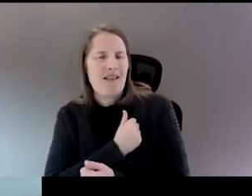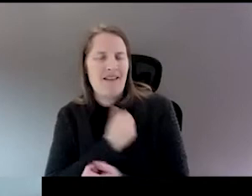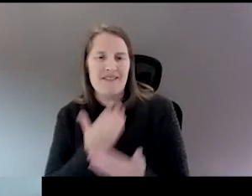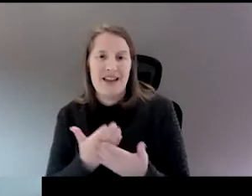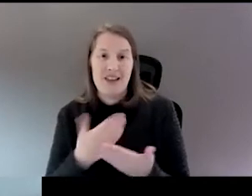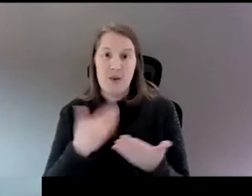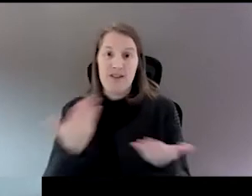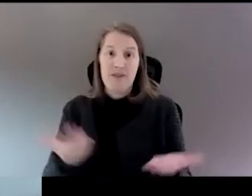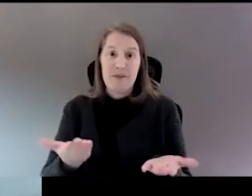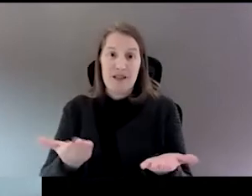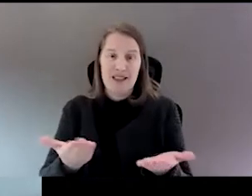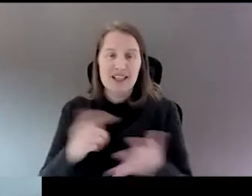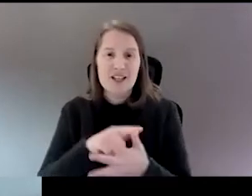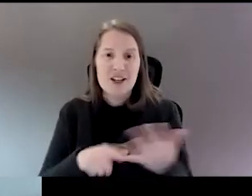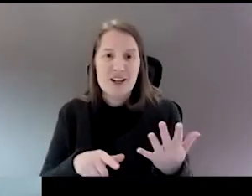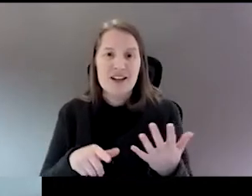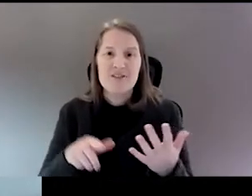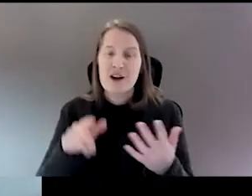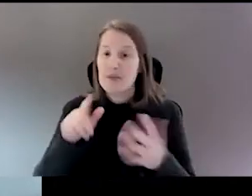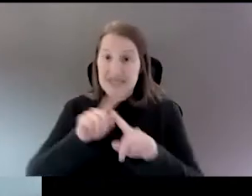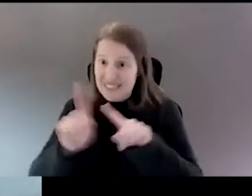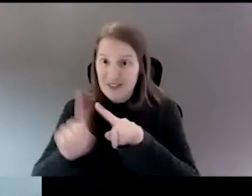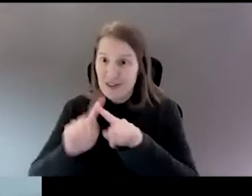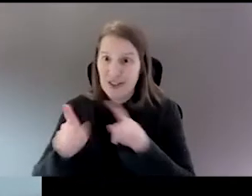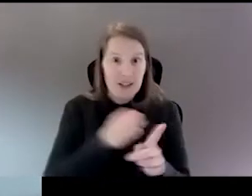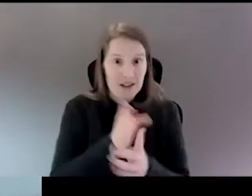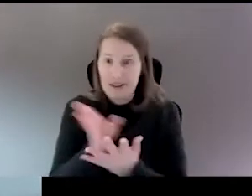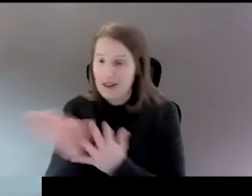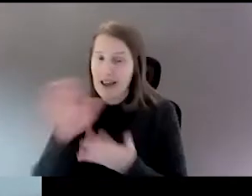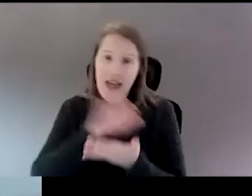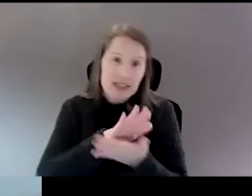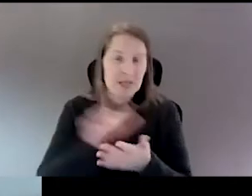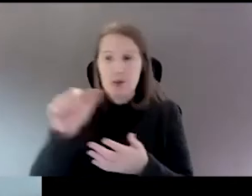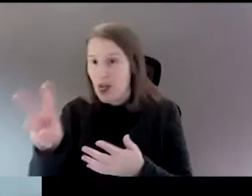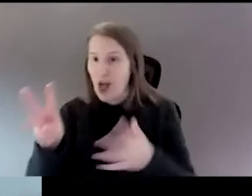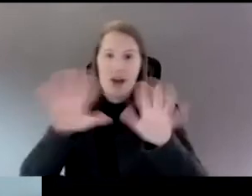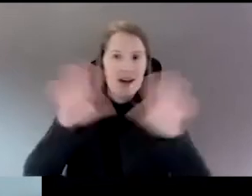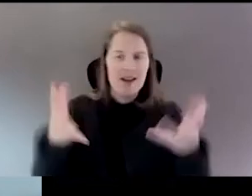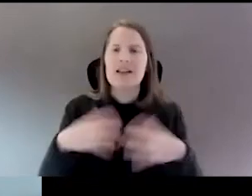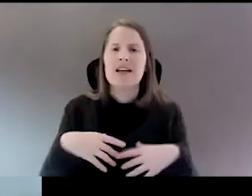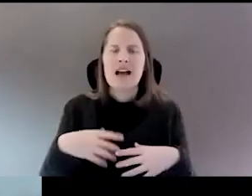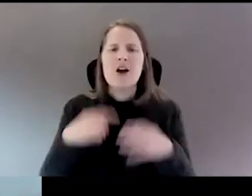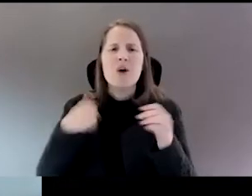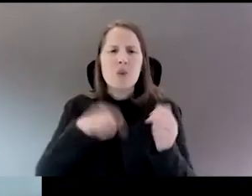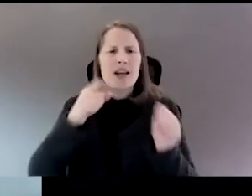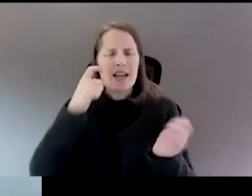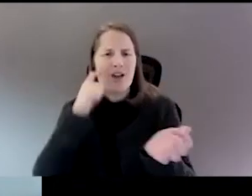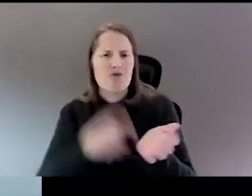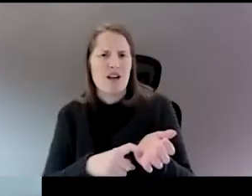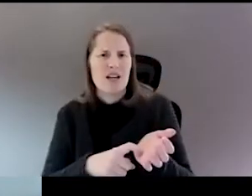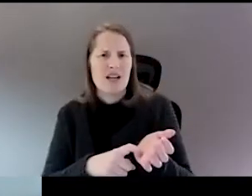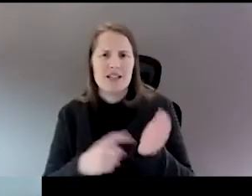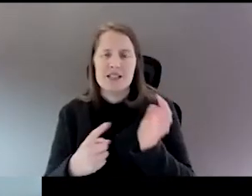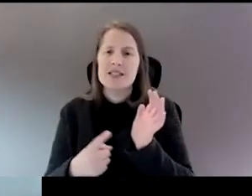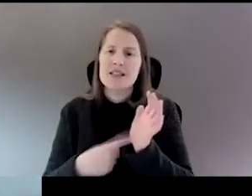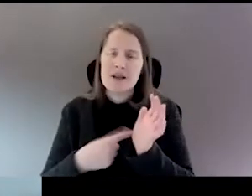academia and law. I really do that because I think many of us can kind of recognize that we are forced sometimes to use paradigms that